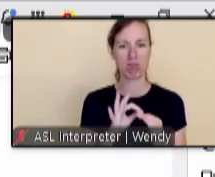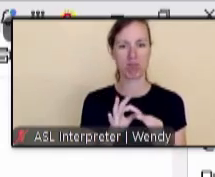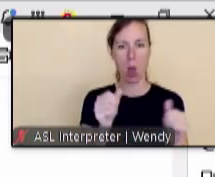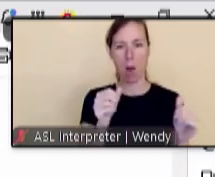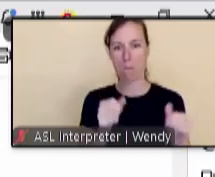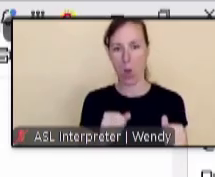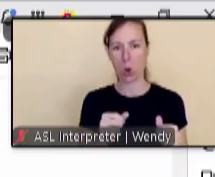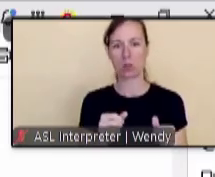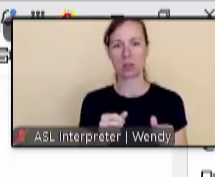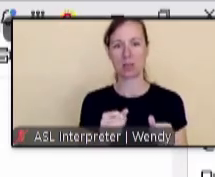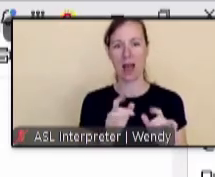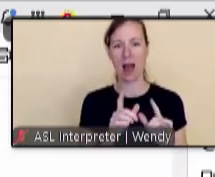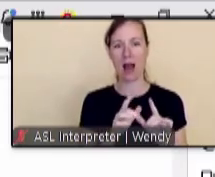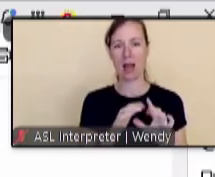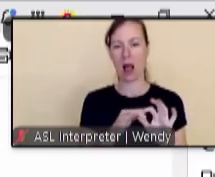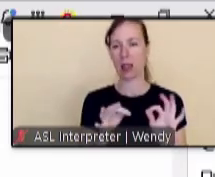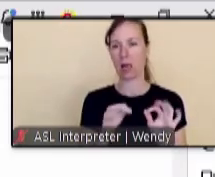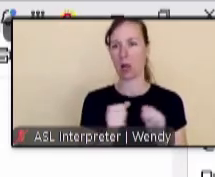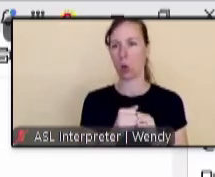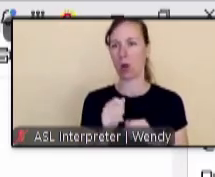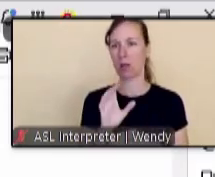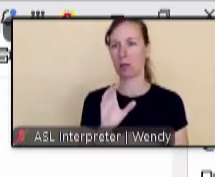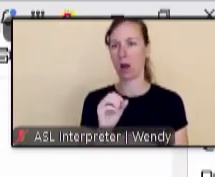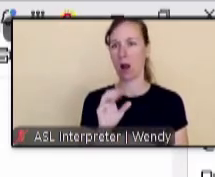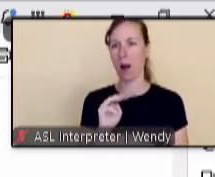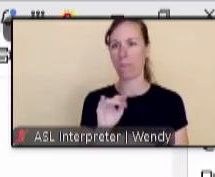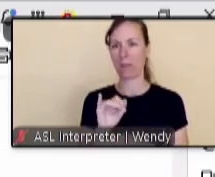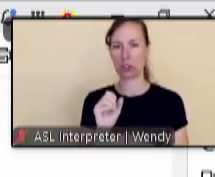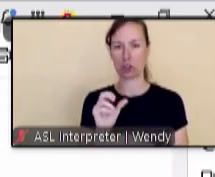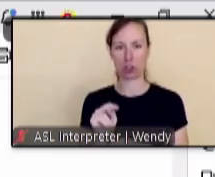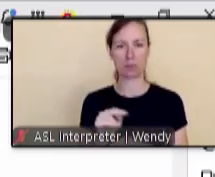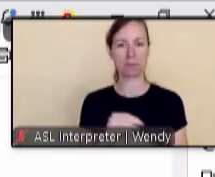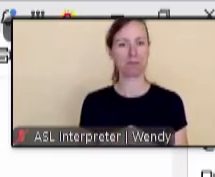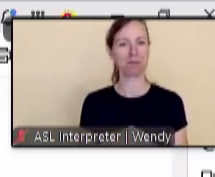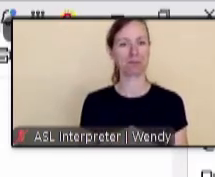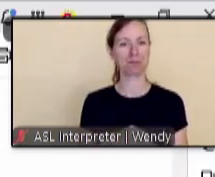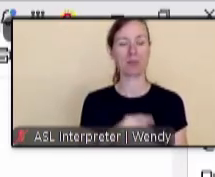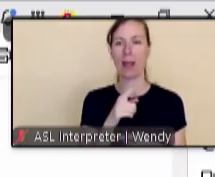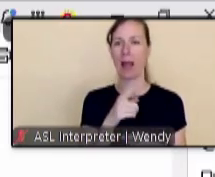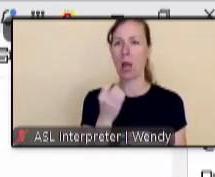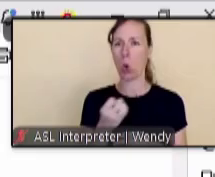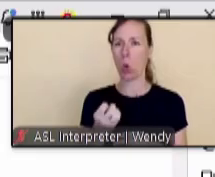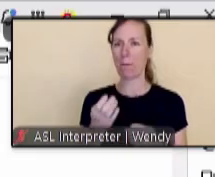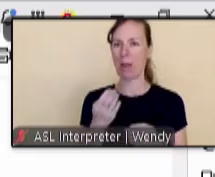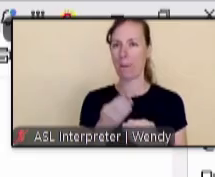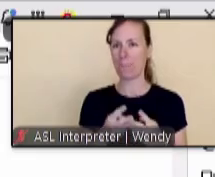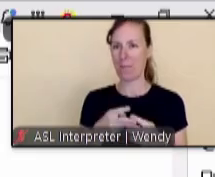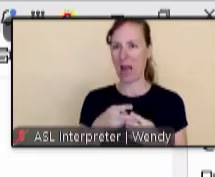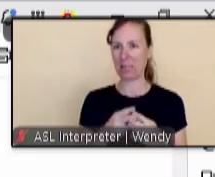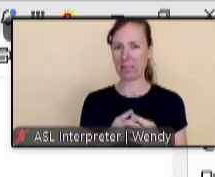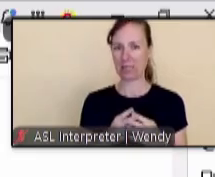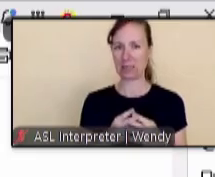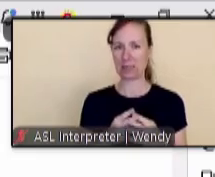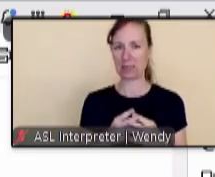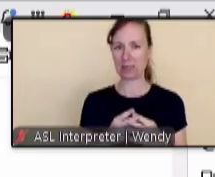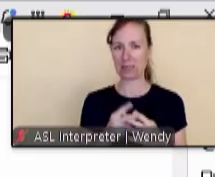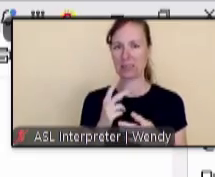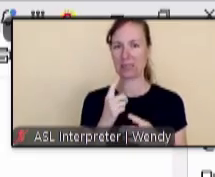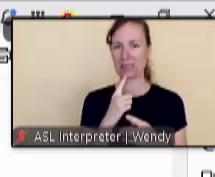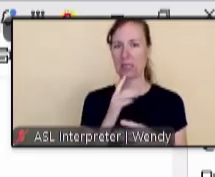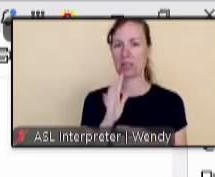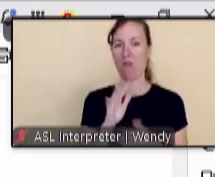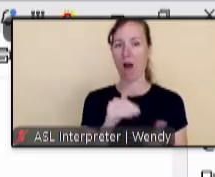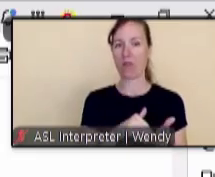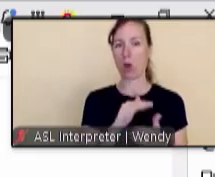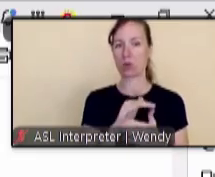maintenance, again, that says 5,000. It says we've spent $5. It seems like an odd number, but we did just